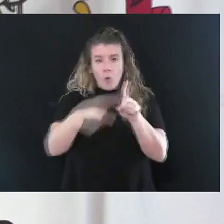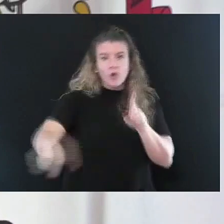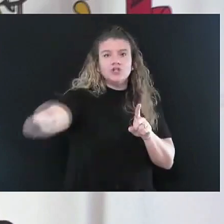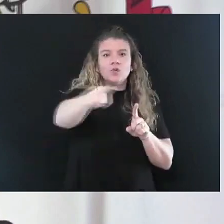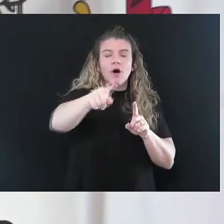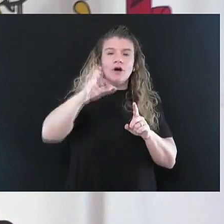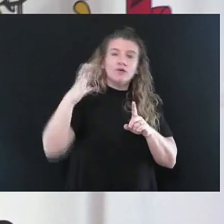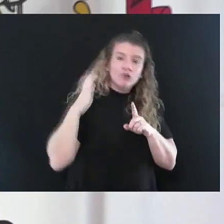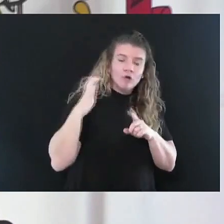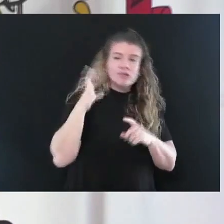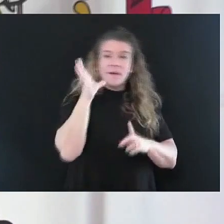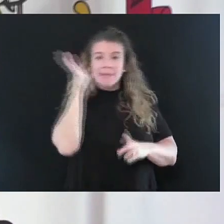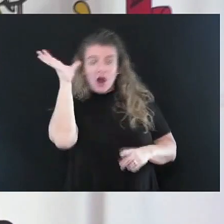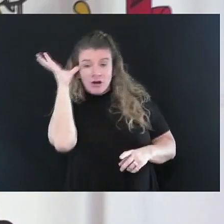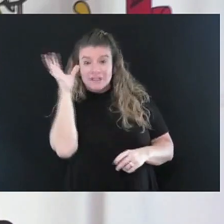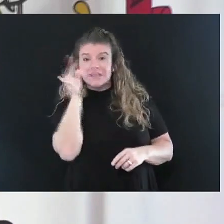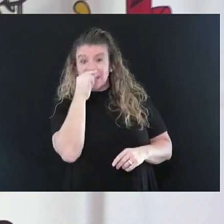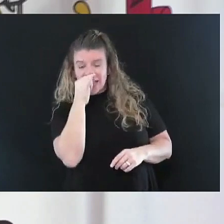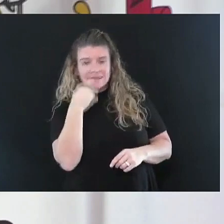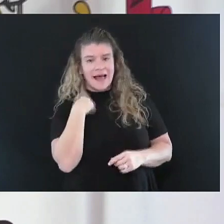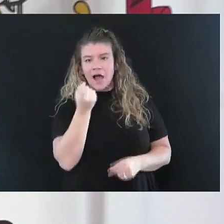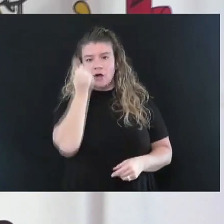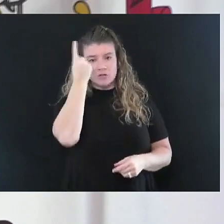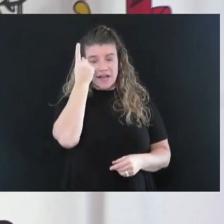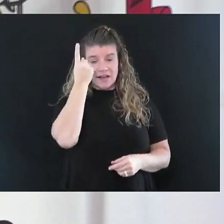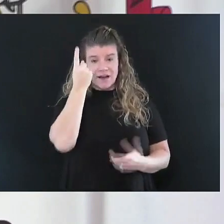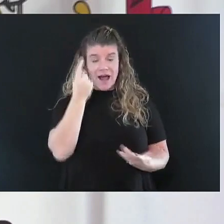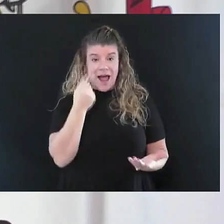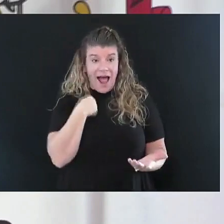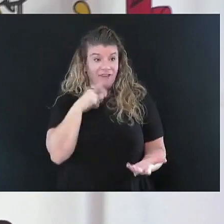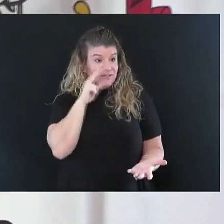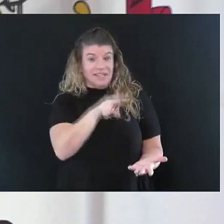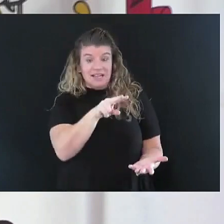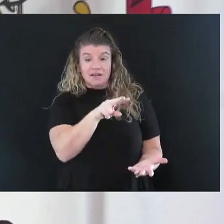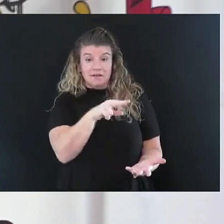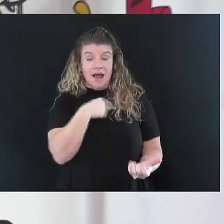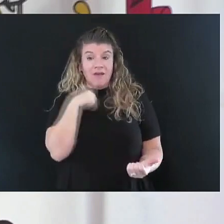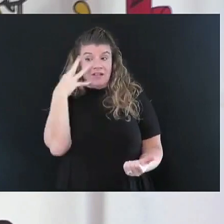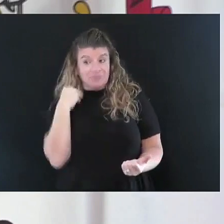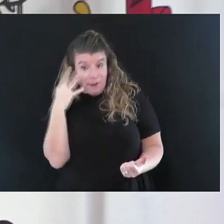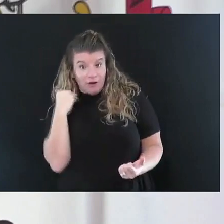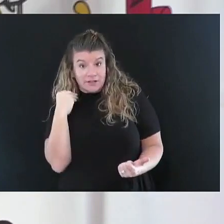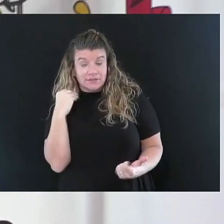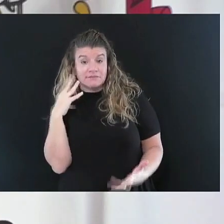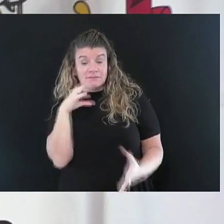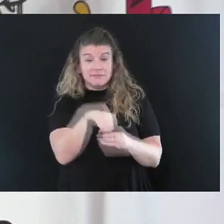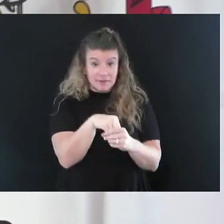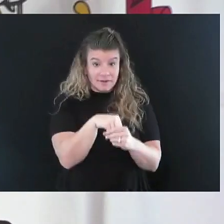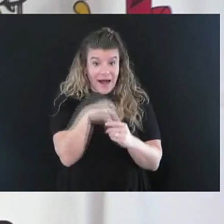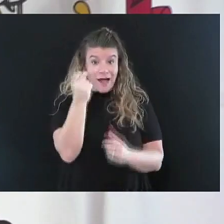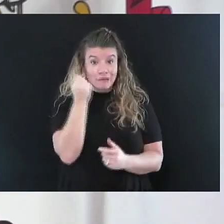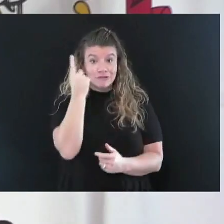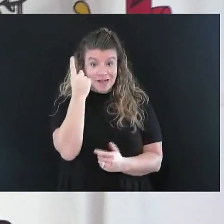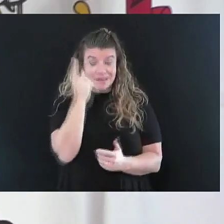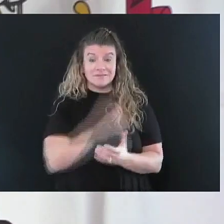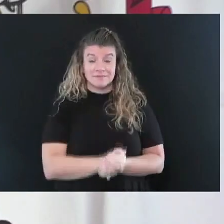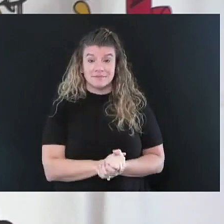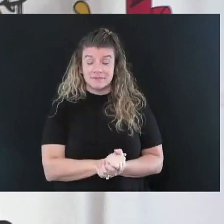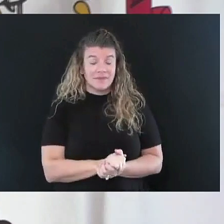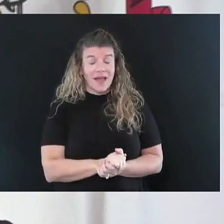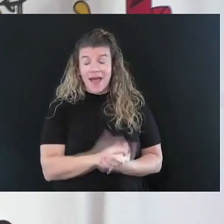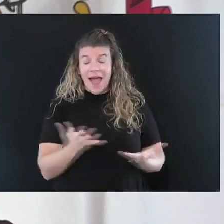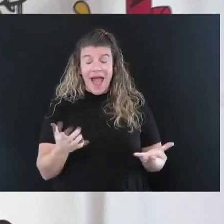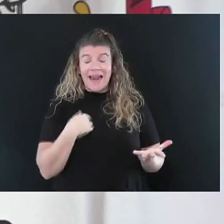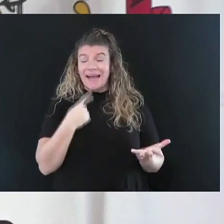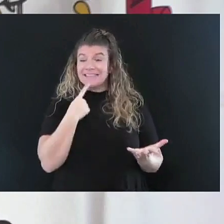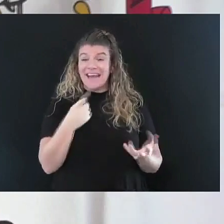is because I've seen it firsthand. I mean, for crying out loud. I've said it over and